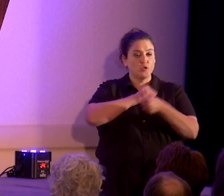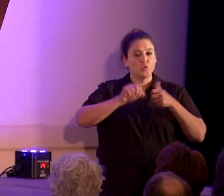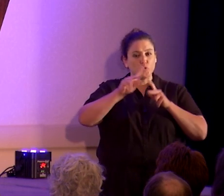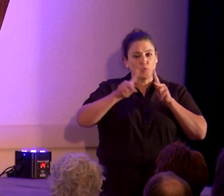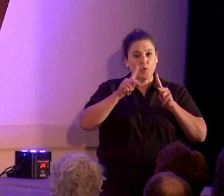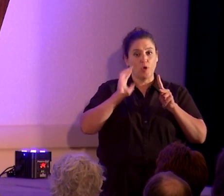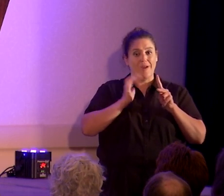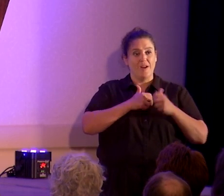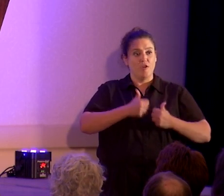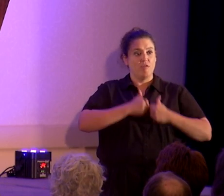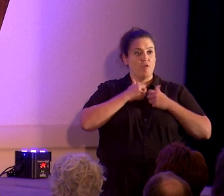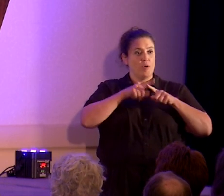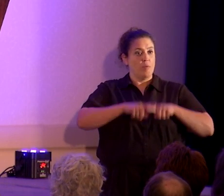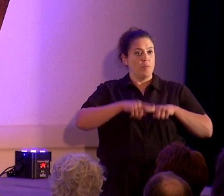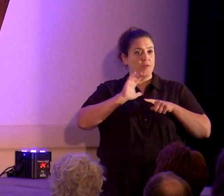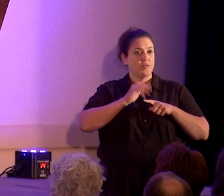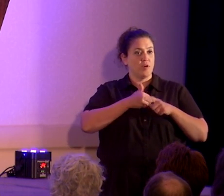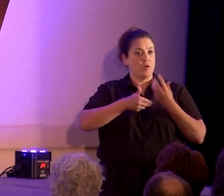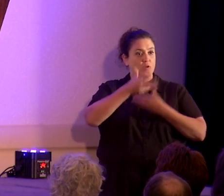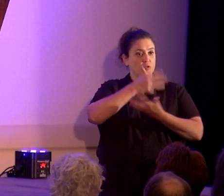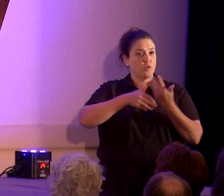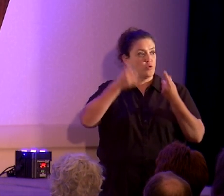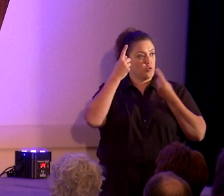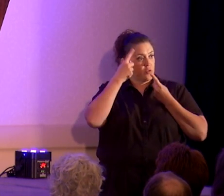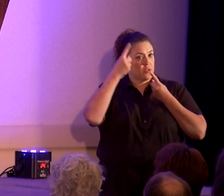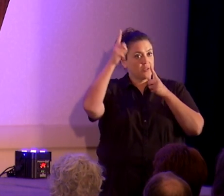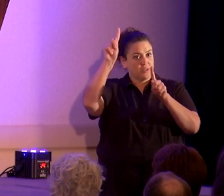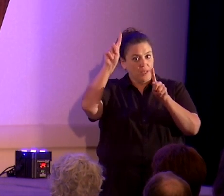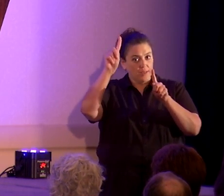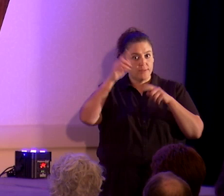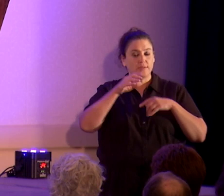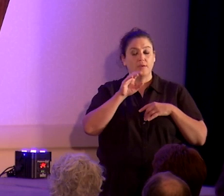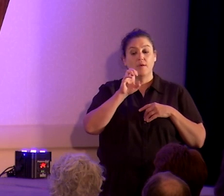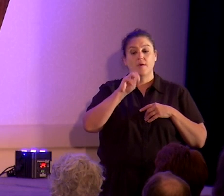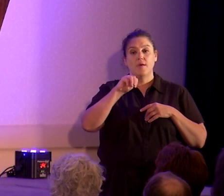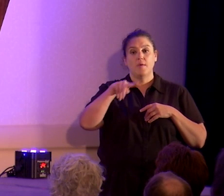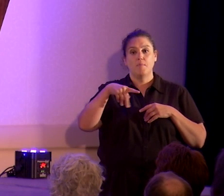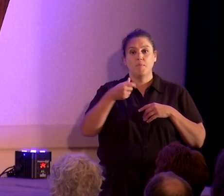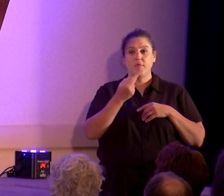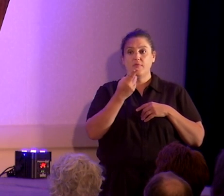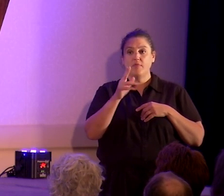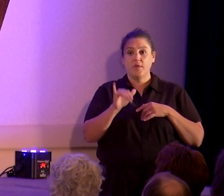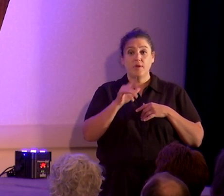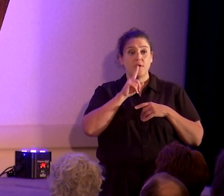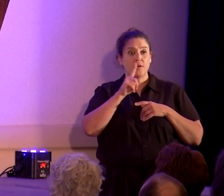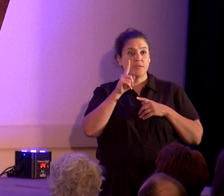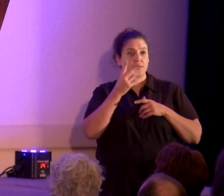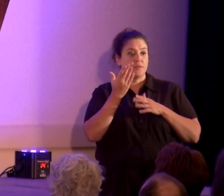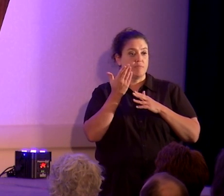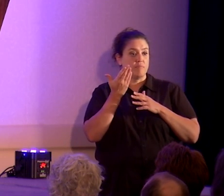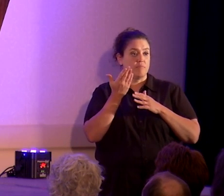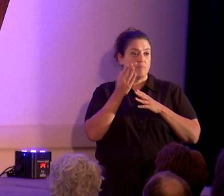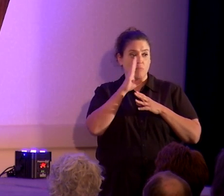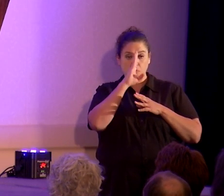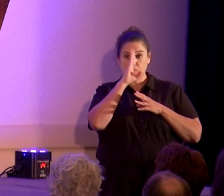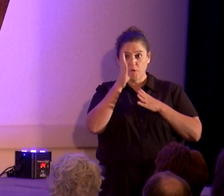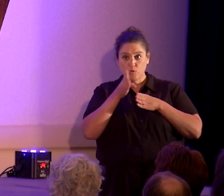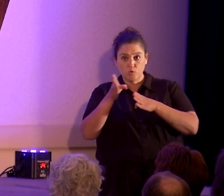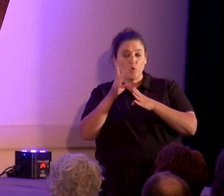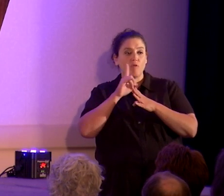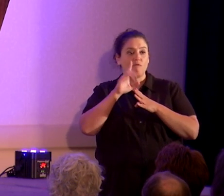survival depends on our social success. Empathy is the ultimate source of atheist